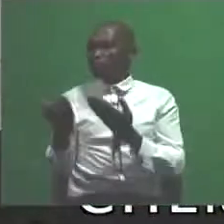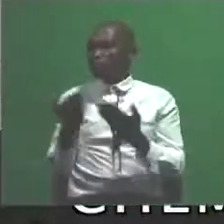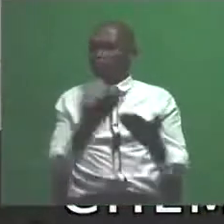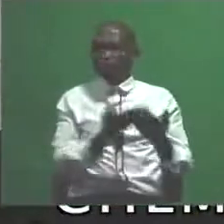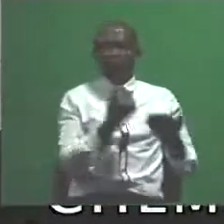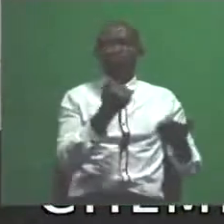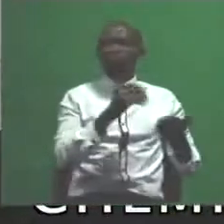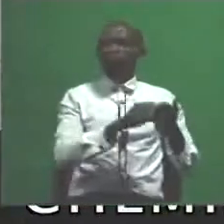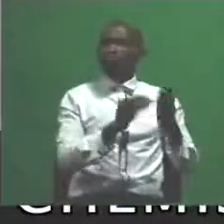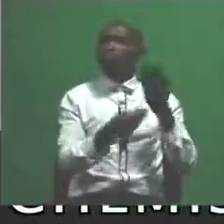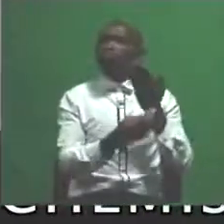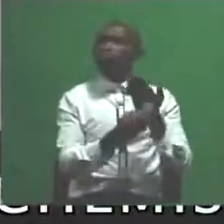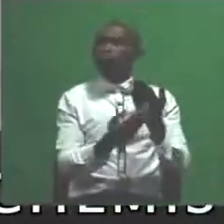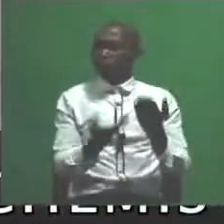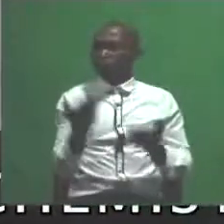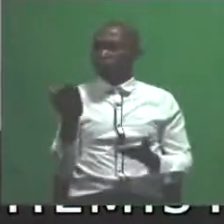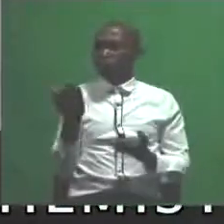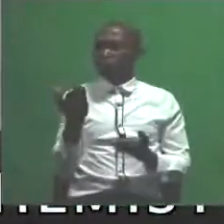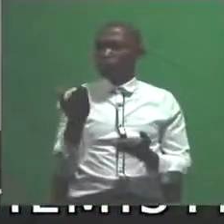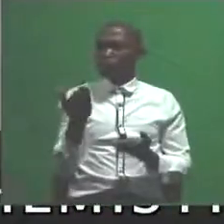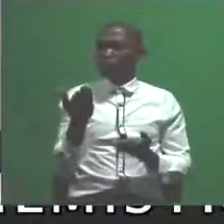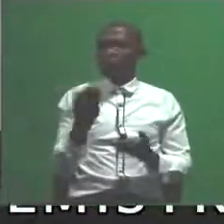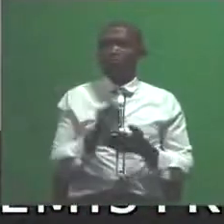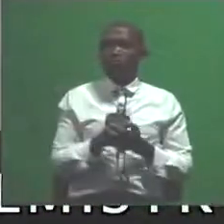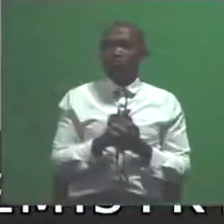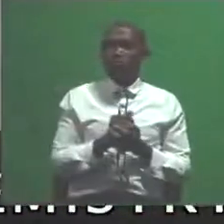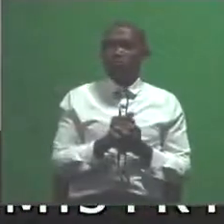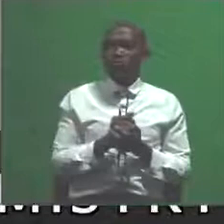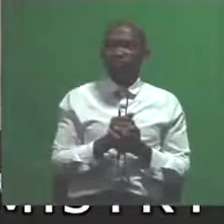compared to the reactants?